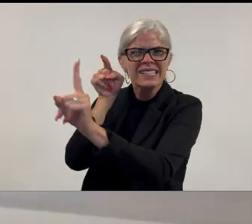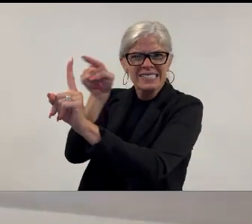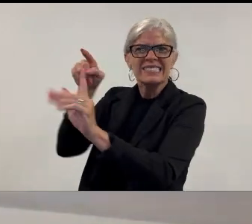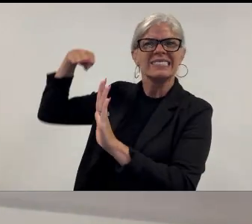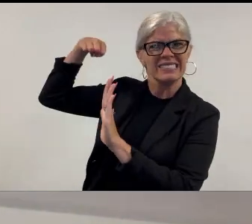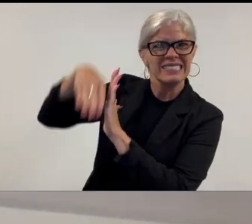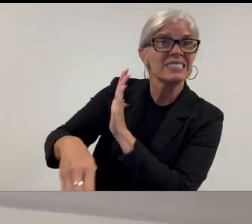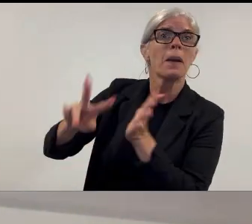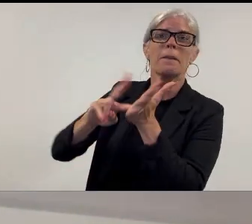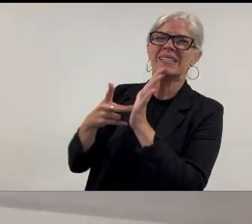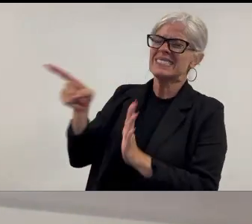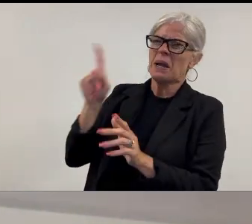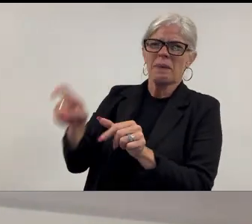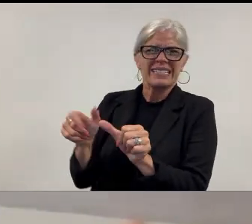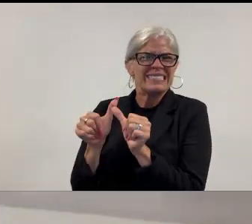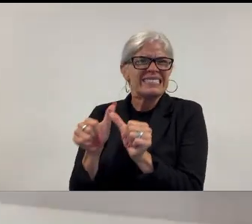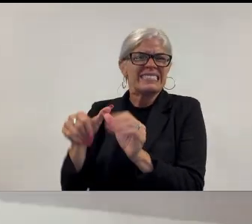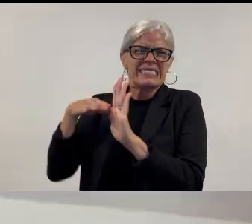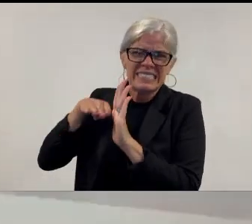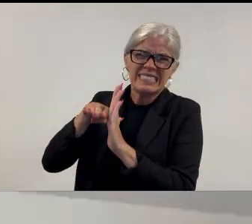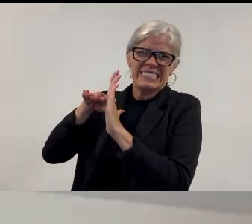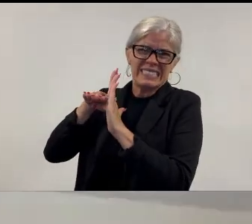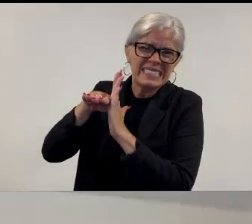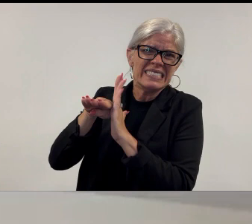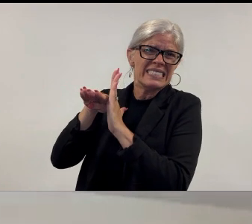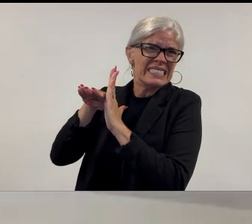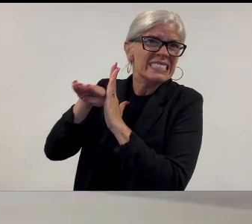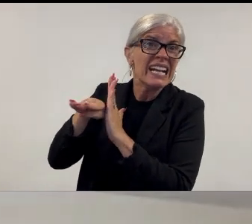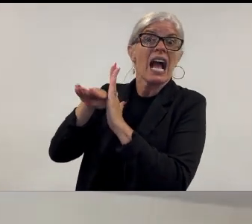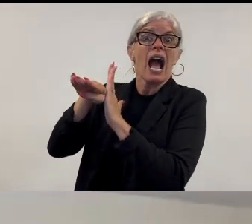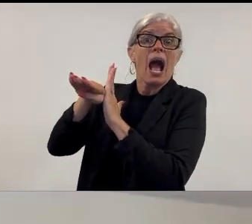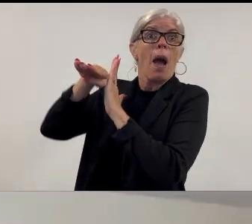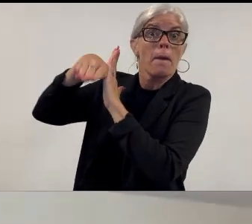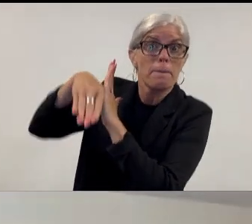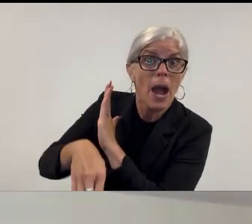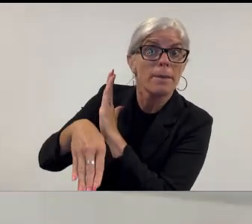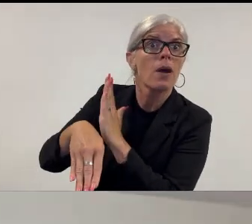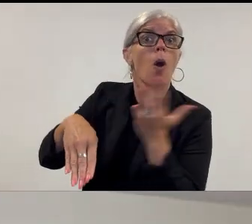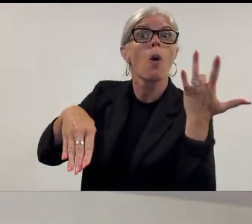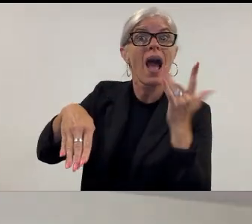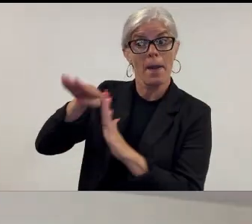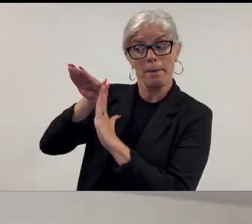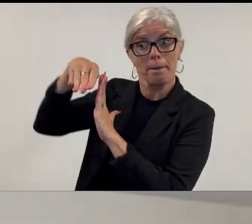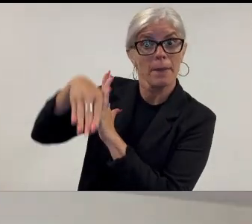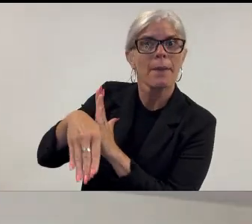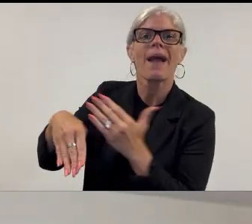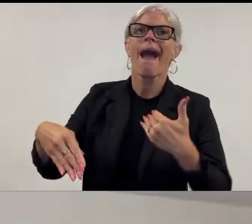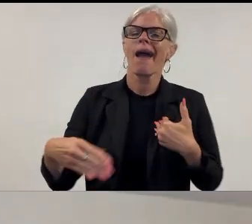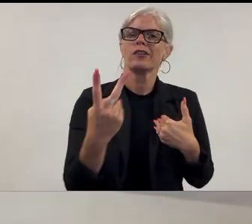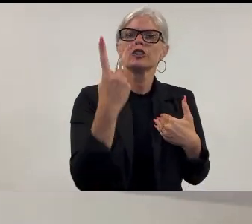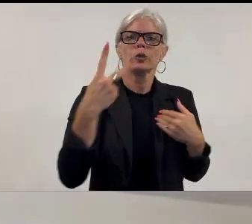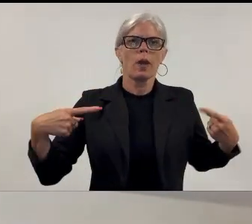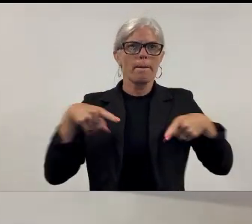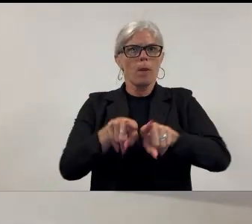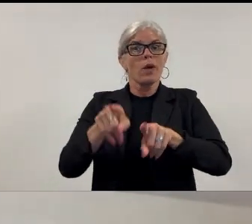some point. So you hold steady, and then you drop because all those comorbidities are accumulating under the